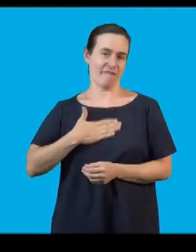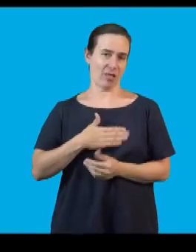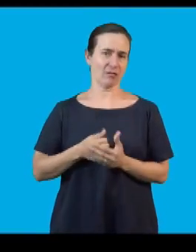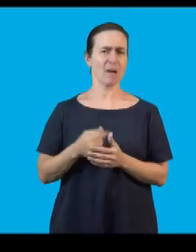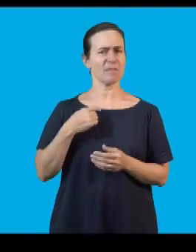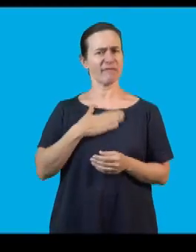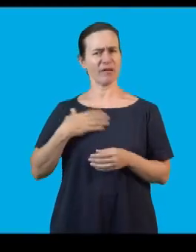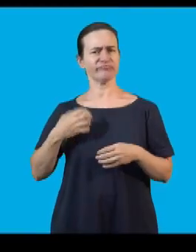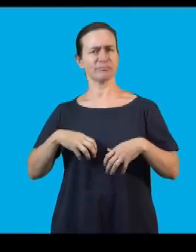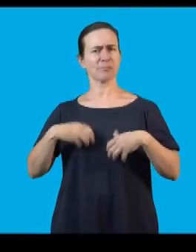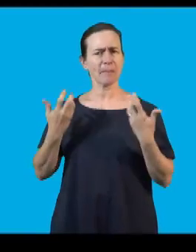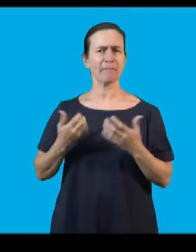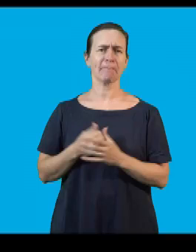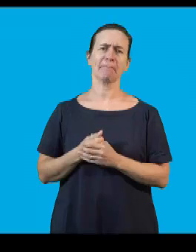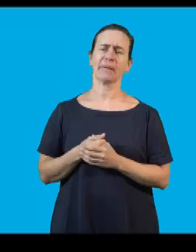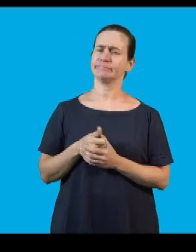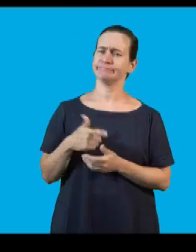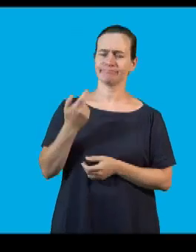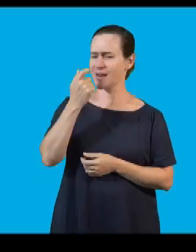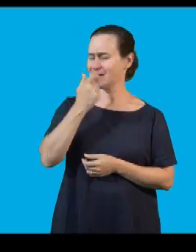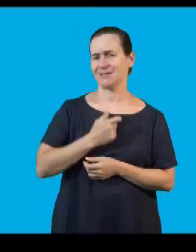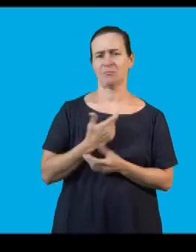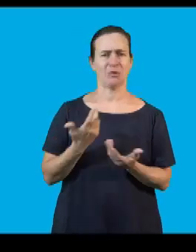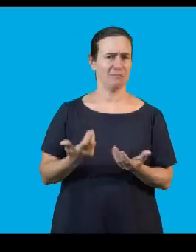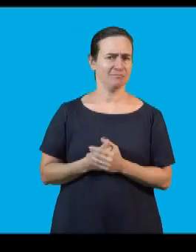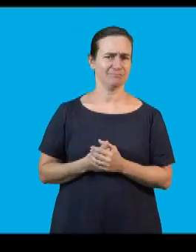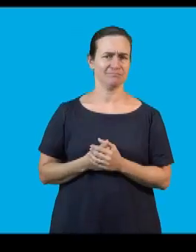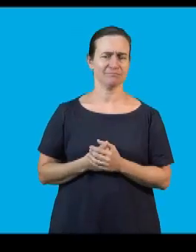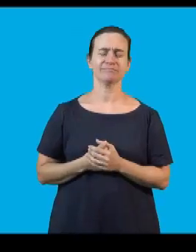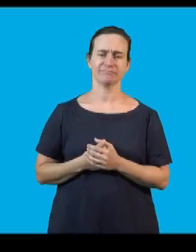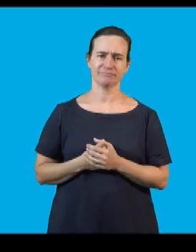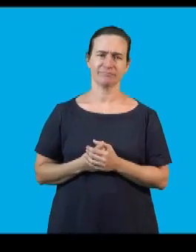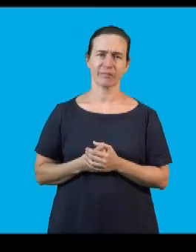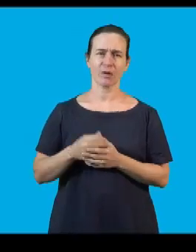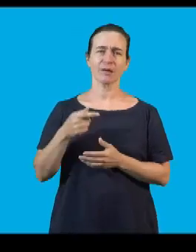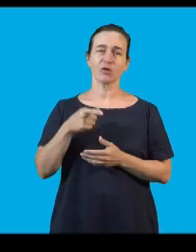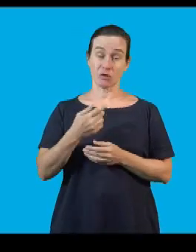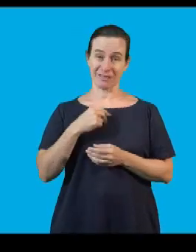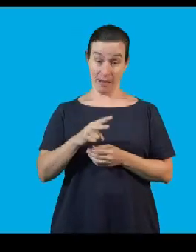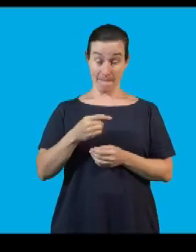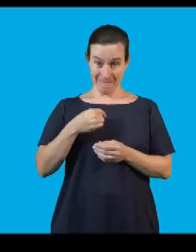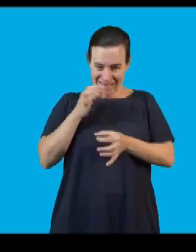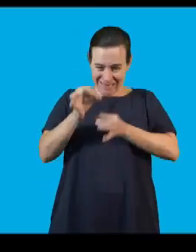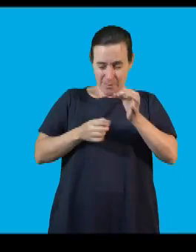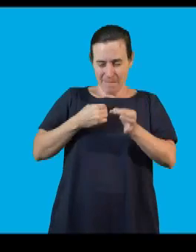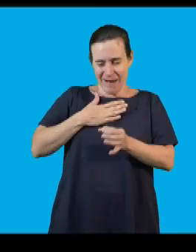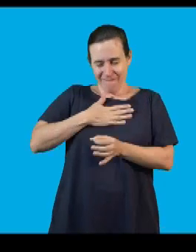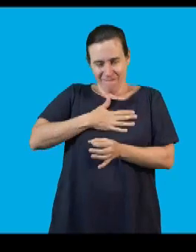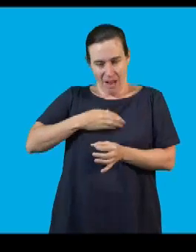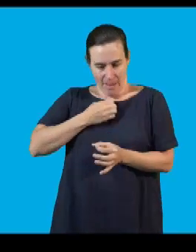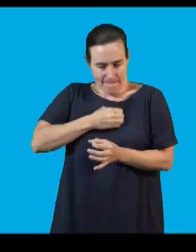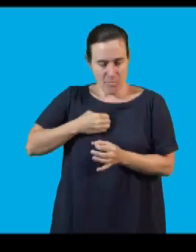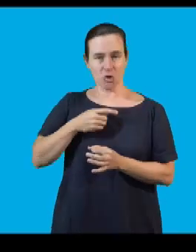you feel. So you feel angry and you feel disappointed. So there you can look out for your feeling words,